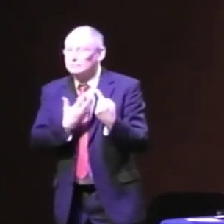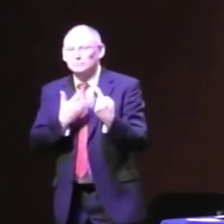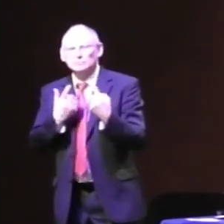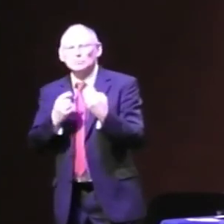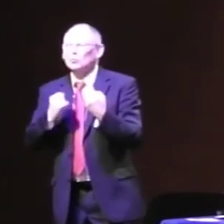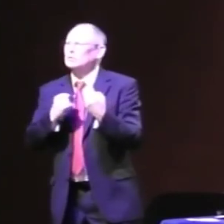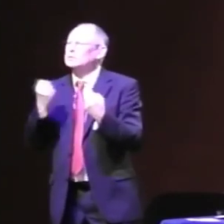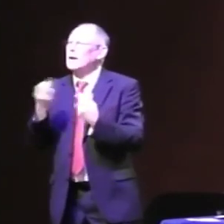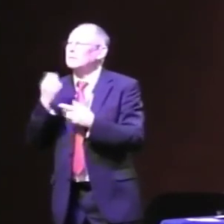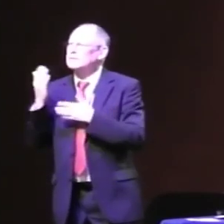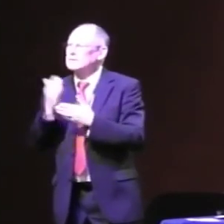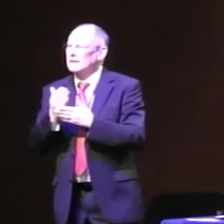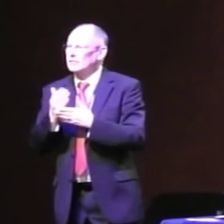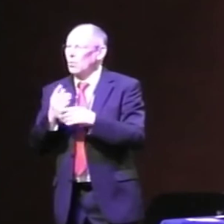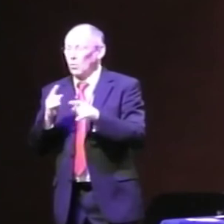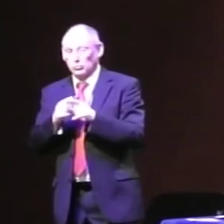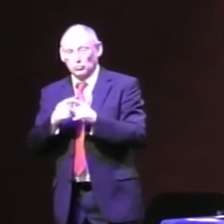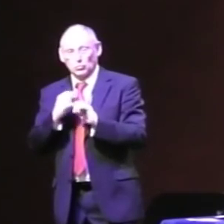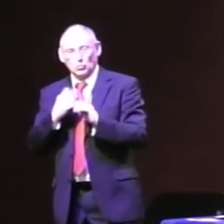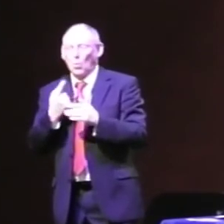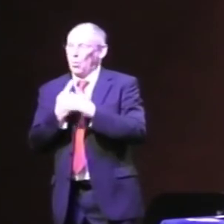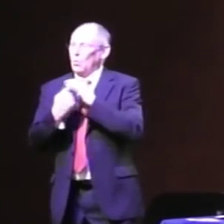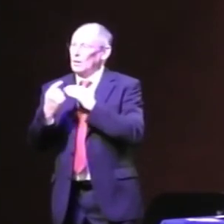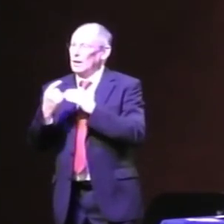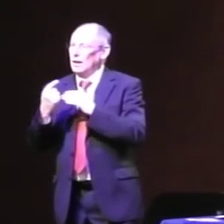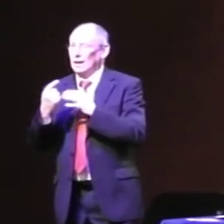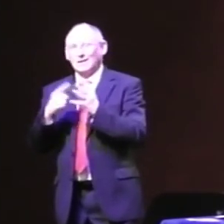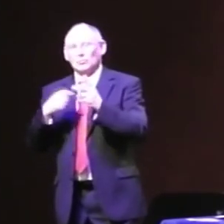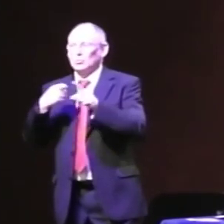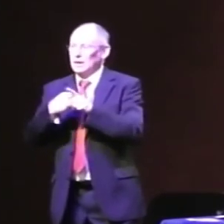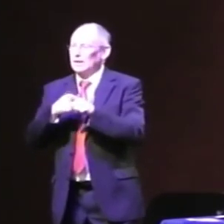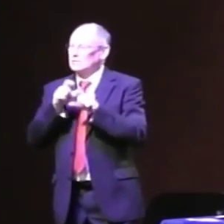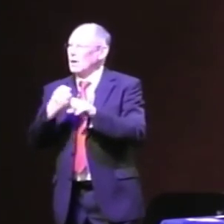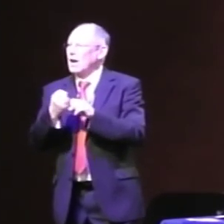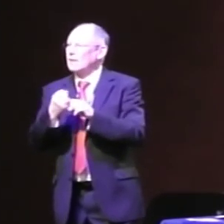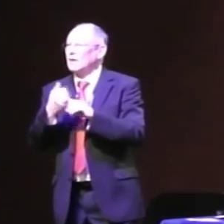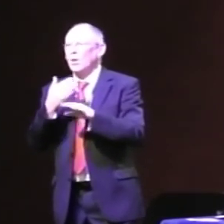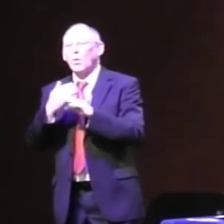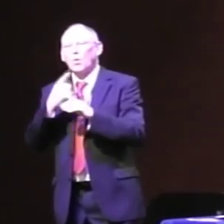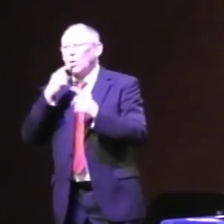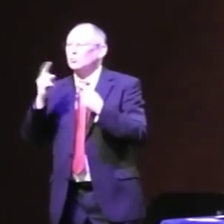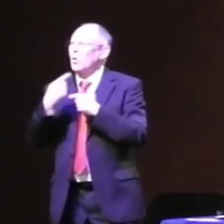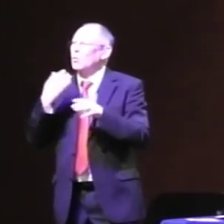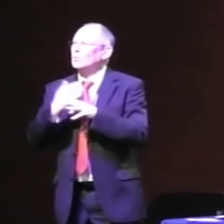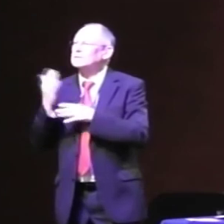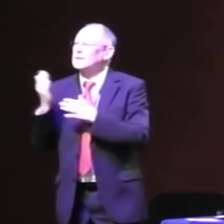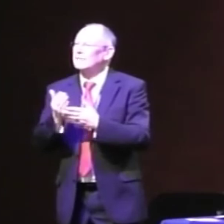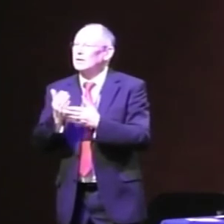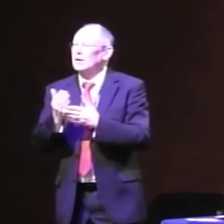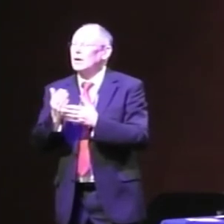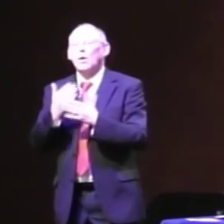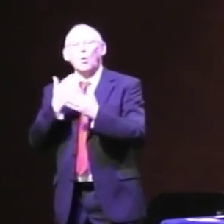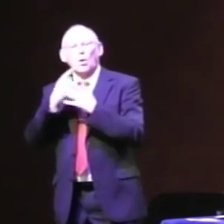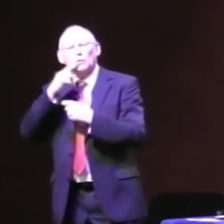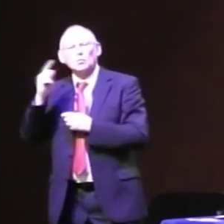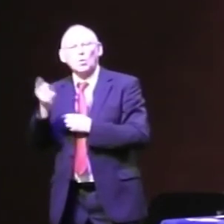Ambulance Service is also the only ambulance service within the UK who still have an on-call working service. The on-call